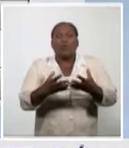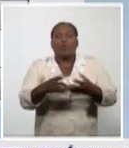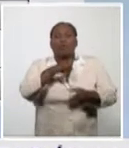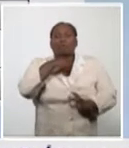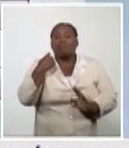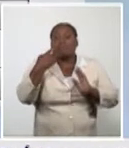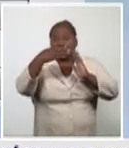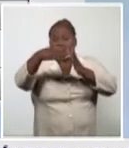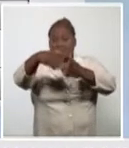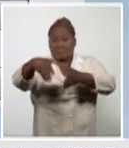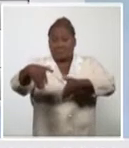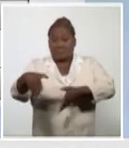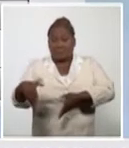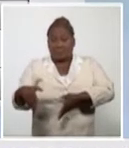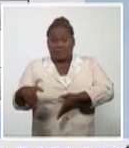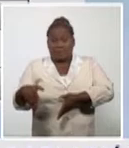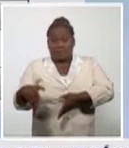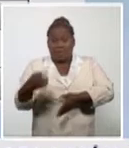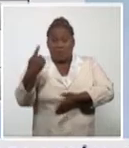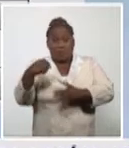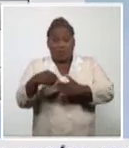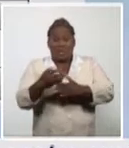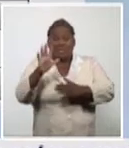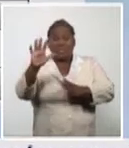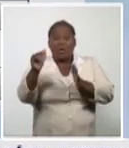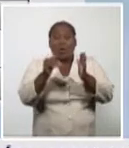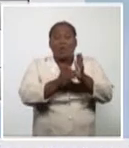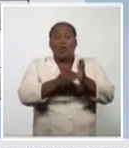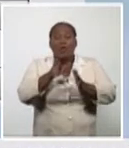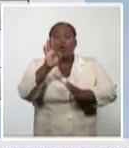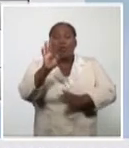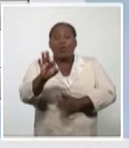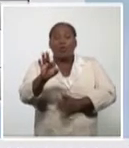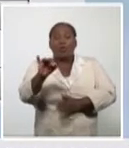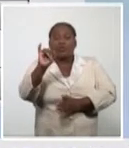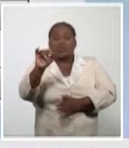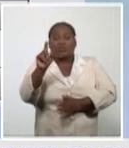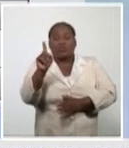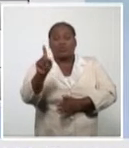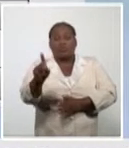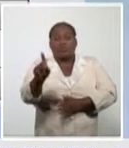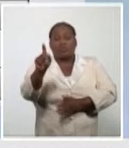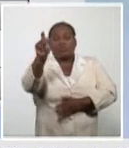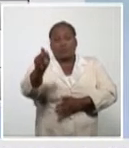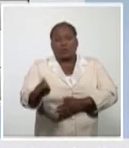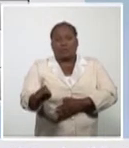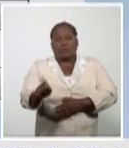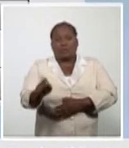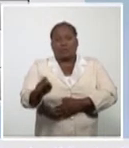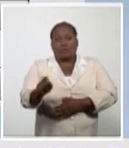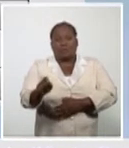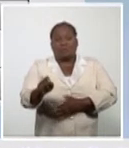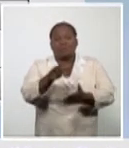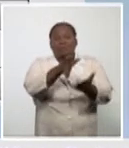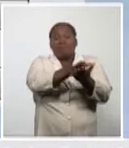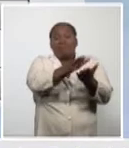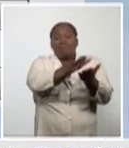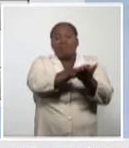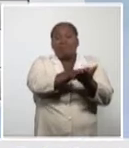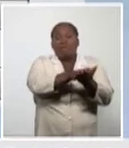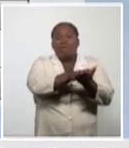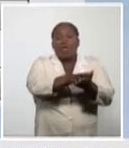The number of deaths in a single day yesterday was 5,861, bringing the total number of deaths